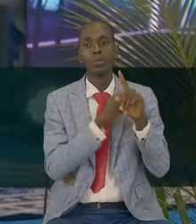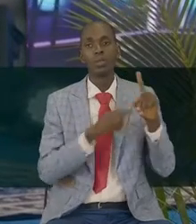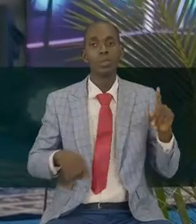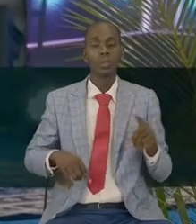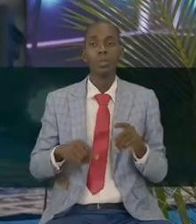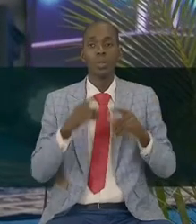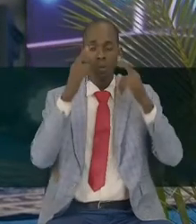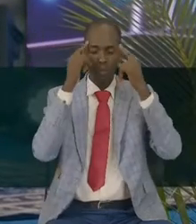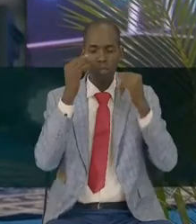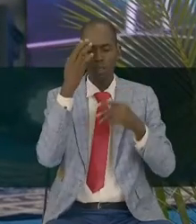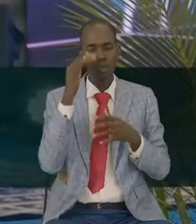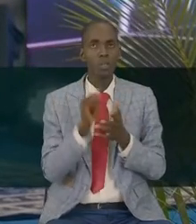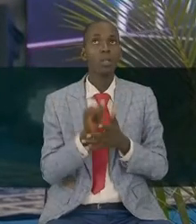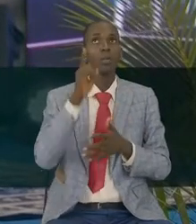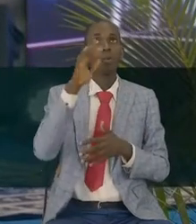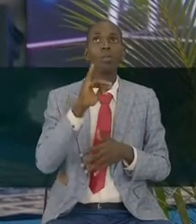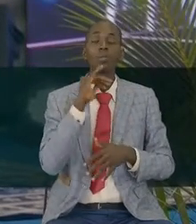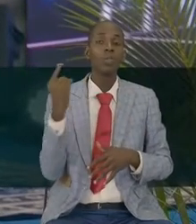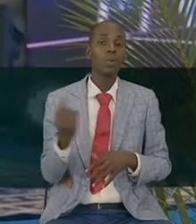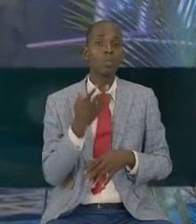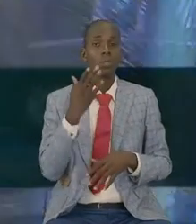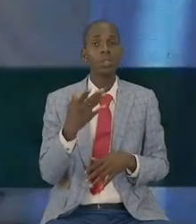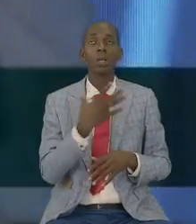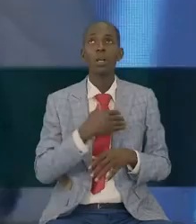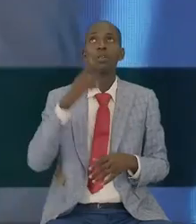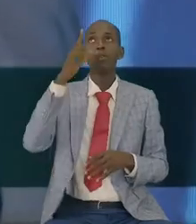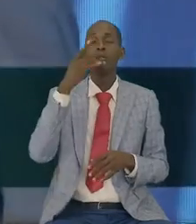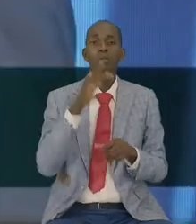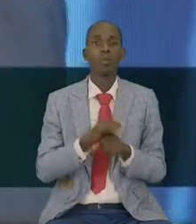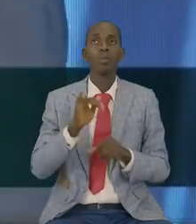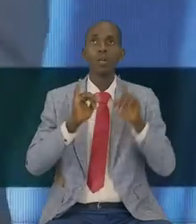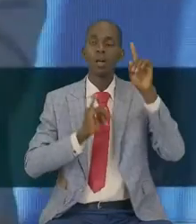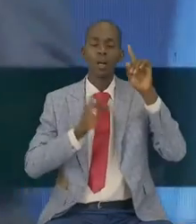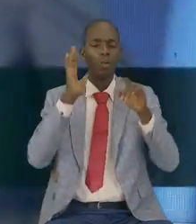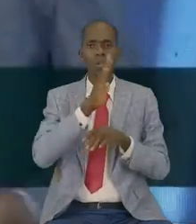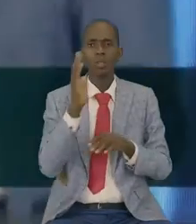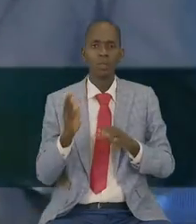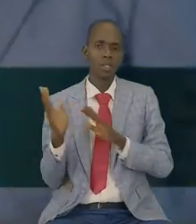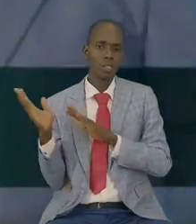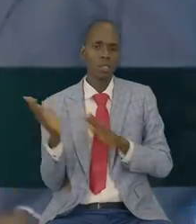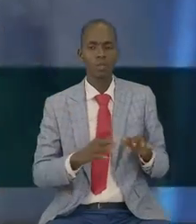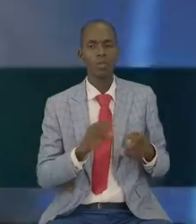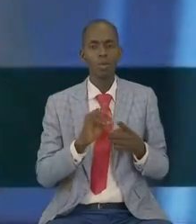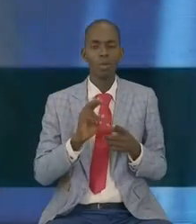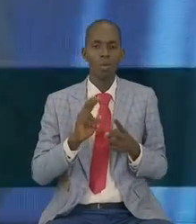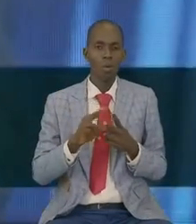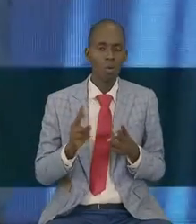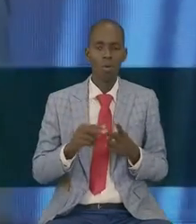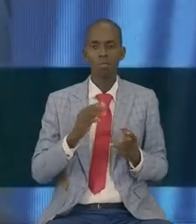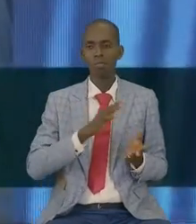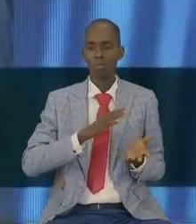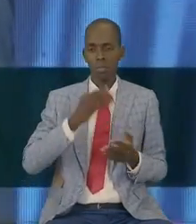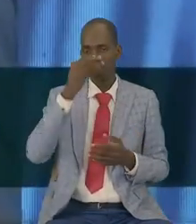always there. And God said, I'll never leave you. I'll never forsake you. And so whenever any problem came,